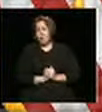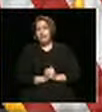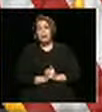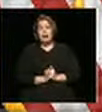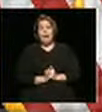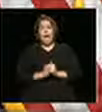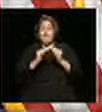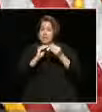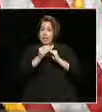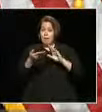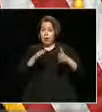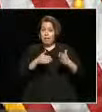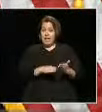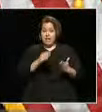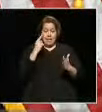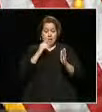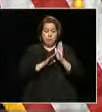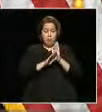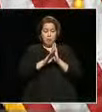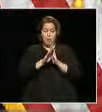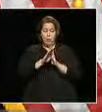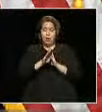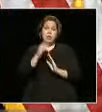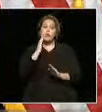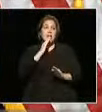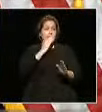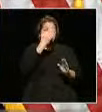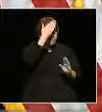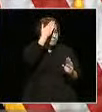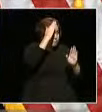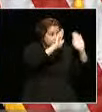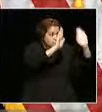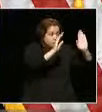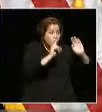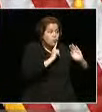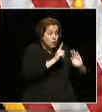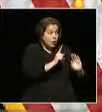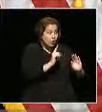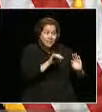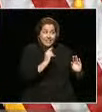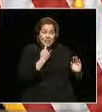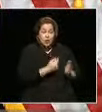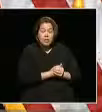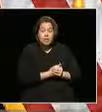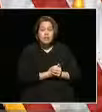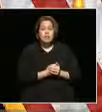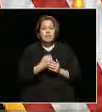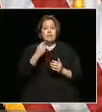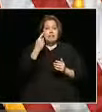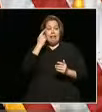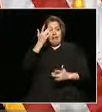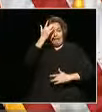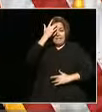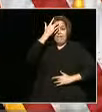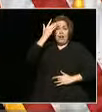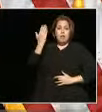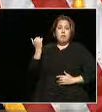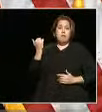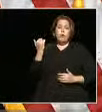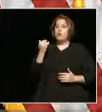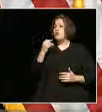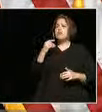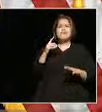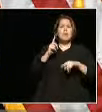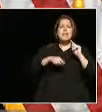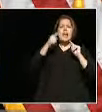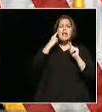of deaths that kept going up, I think were a reality check about the importance of thinking that this virus is not, something to be